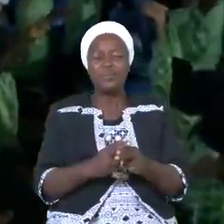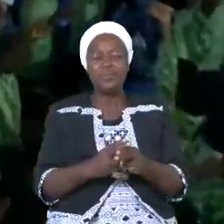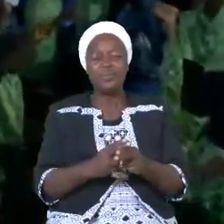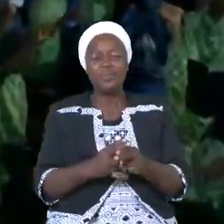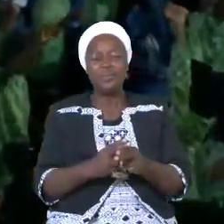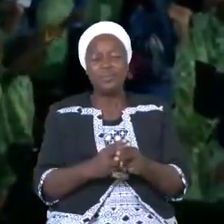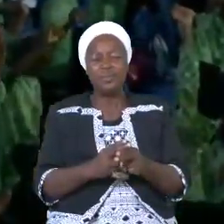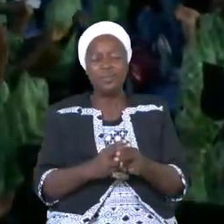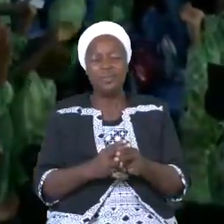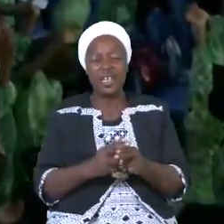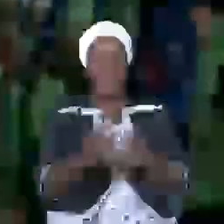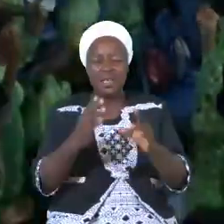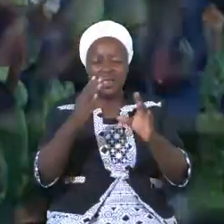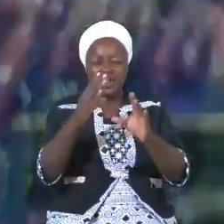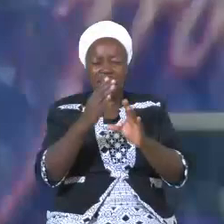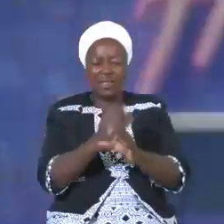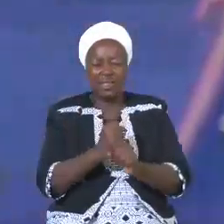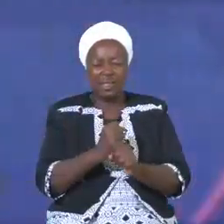take